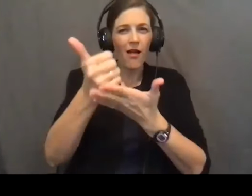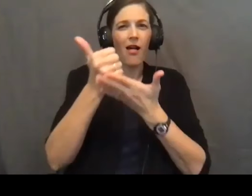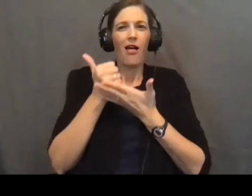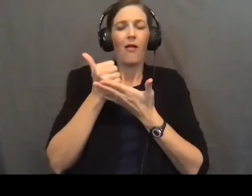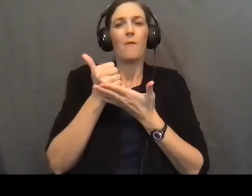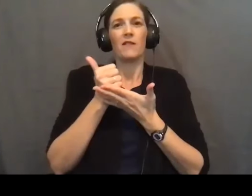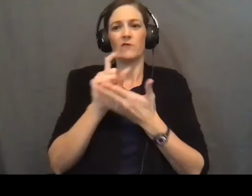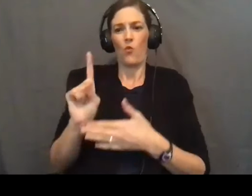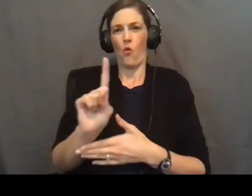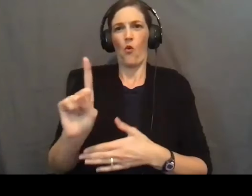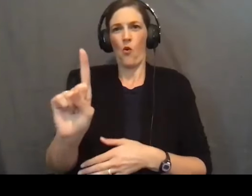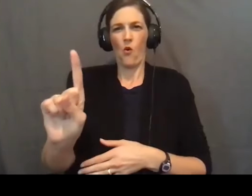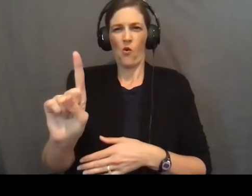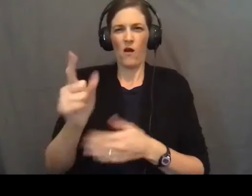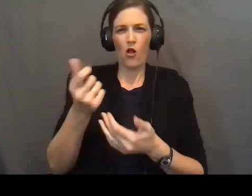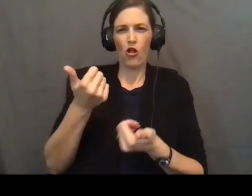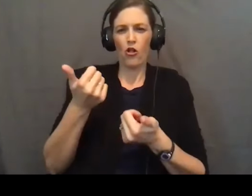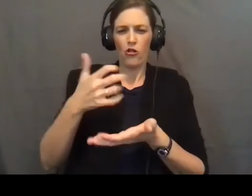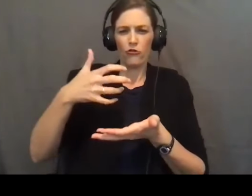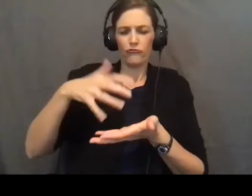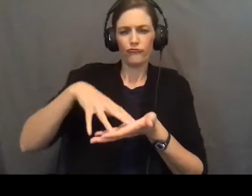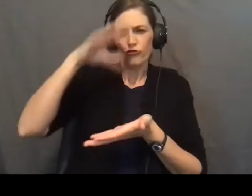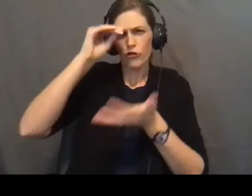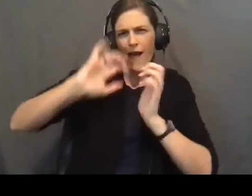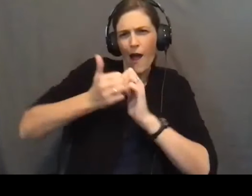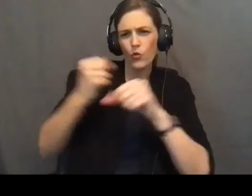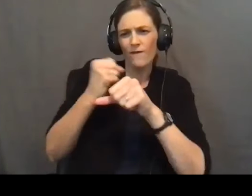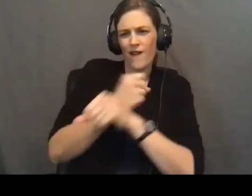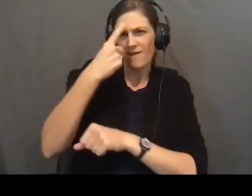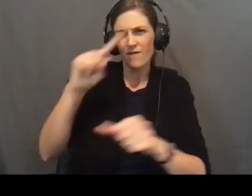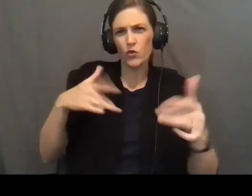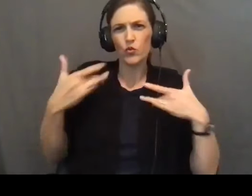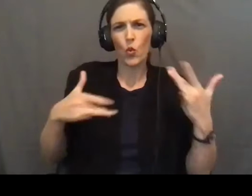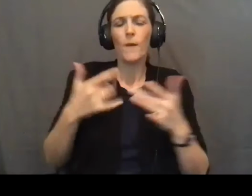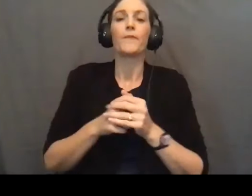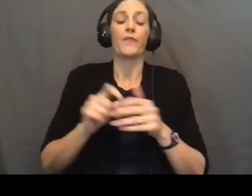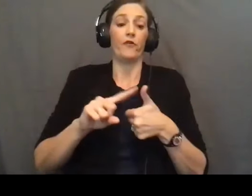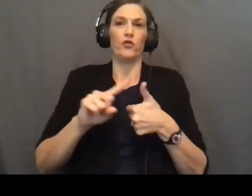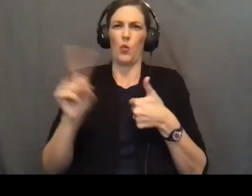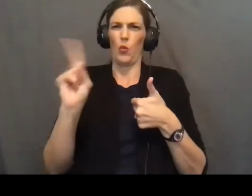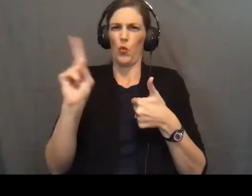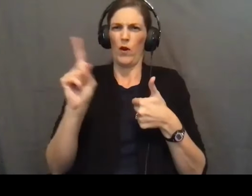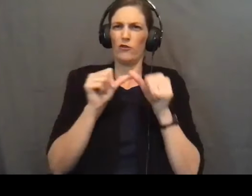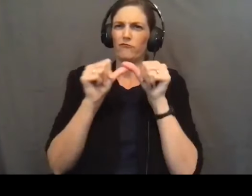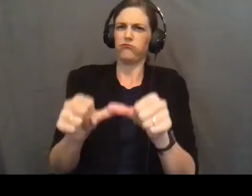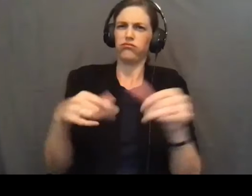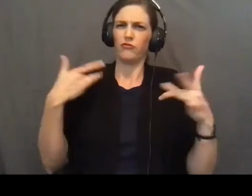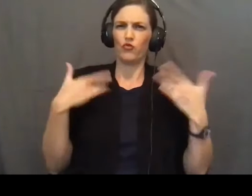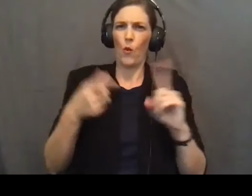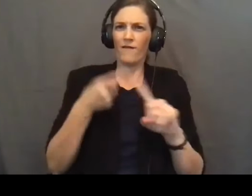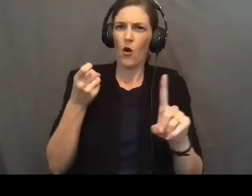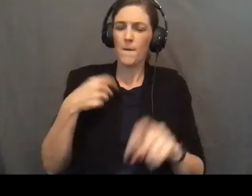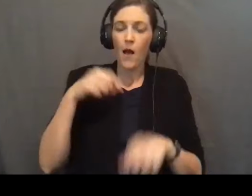down that path and learn to fight for joy in the midst of this mess. The first one is, where does lasting joy come from? I was